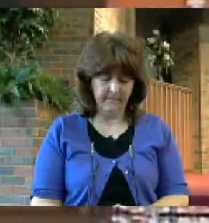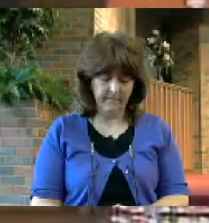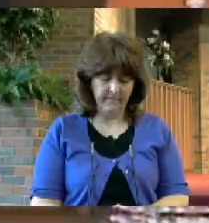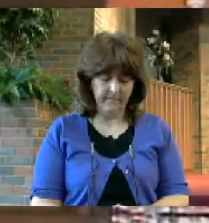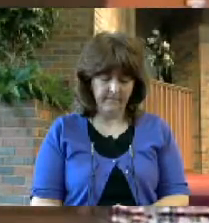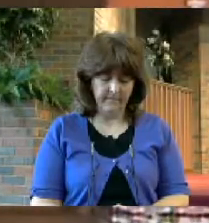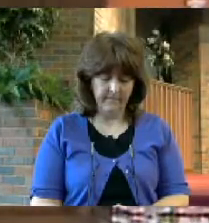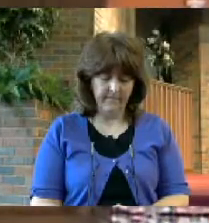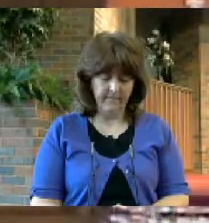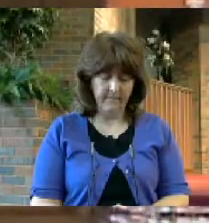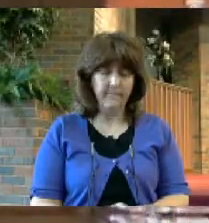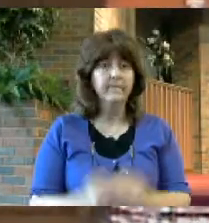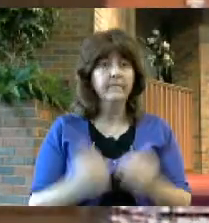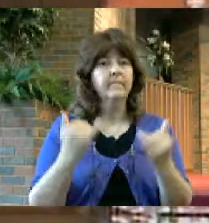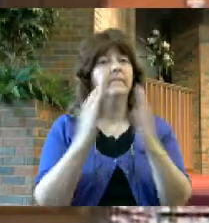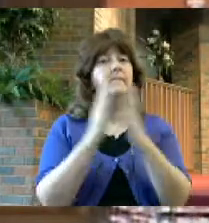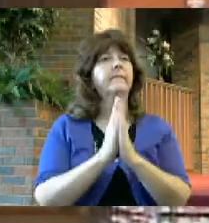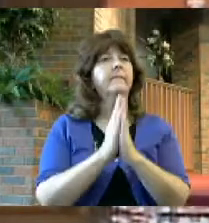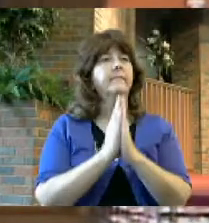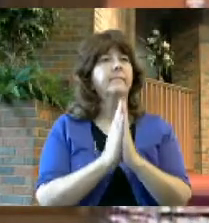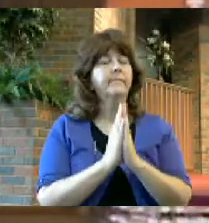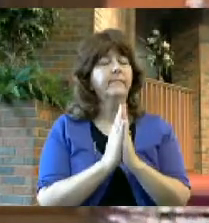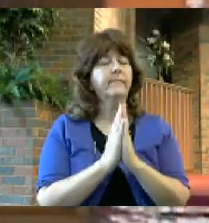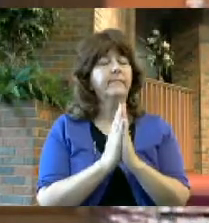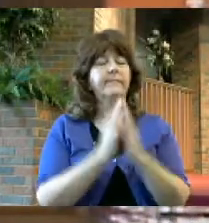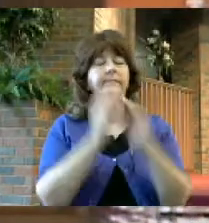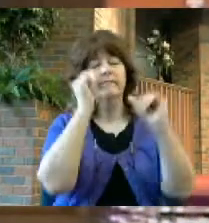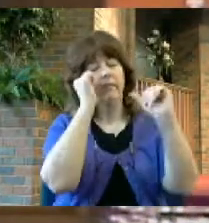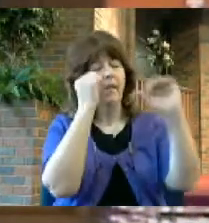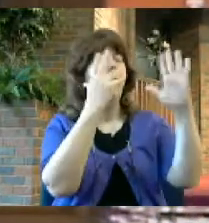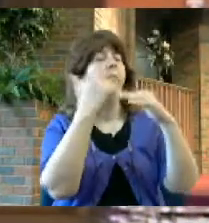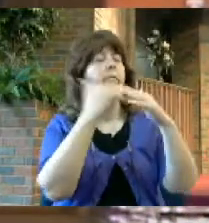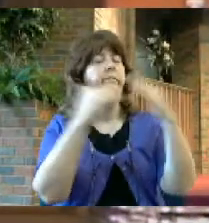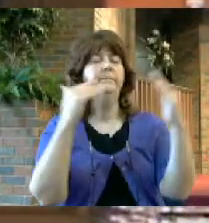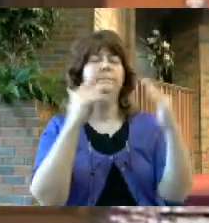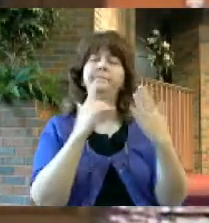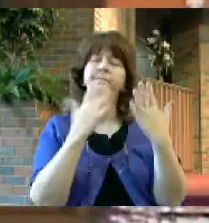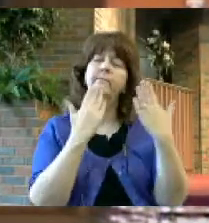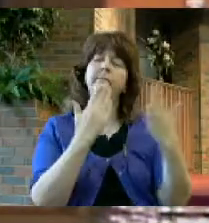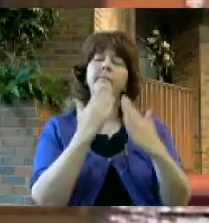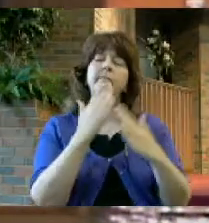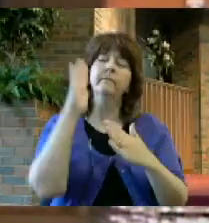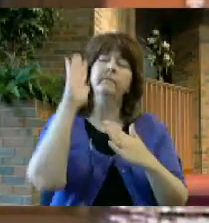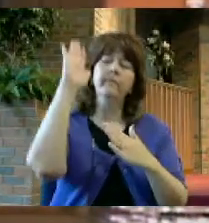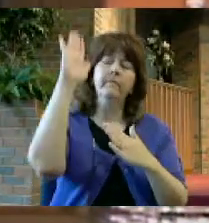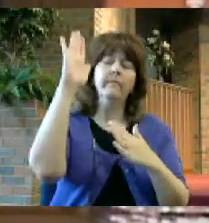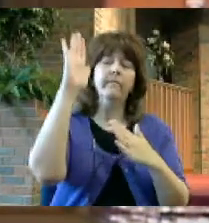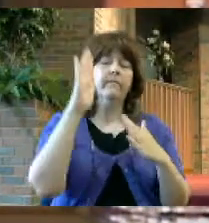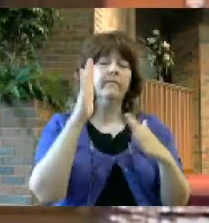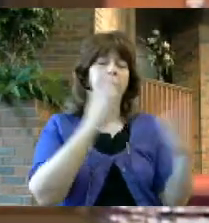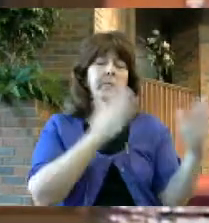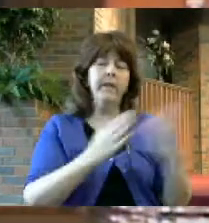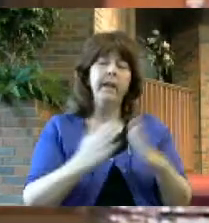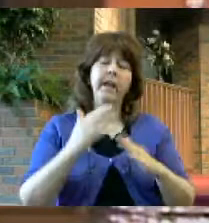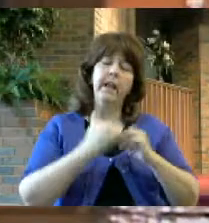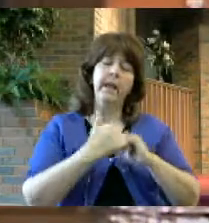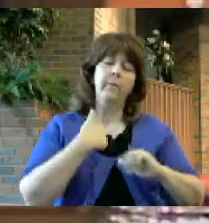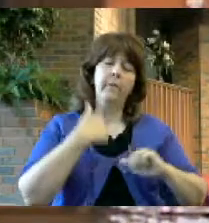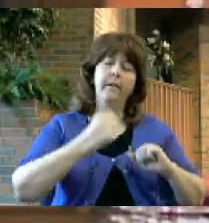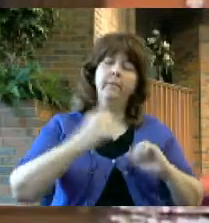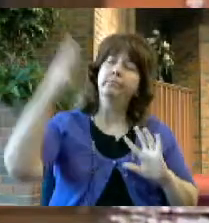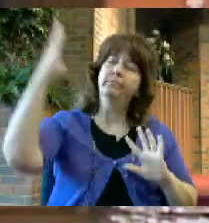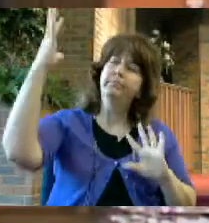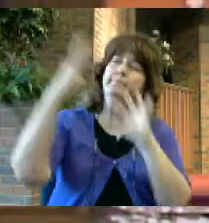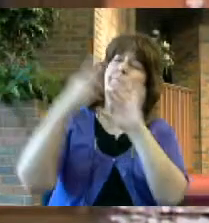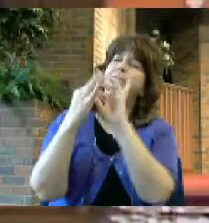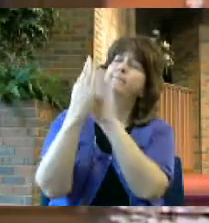we pray. Father in heaven, we're so grateful for your plan of reconciliation. Father, as we